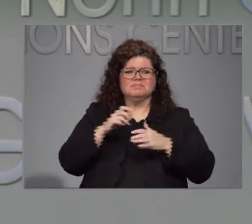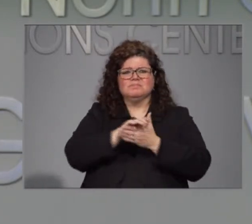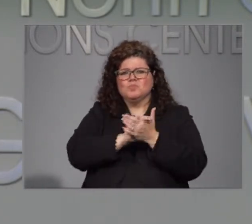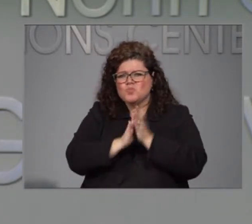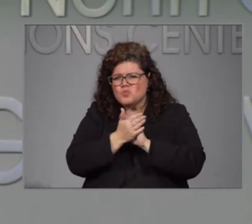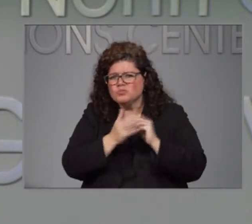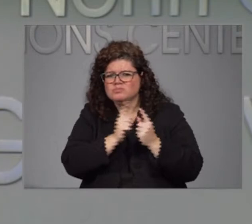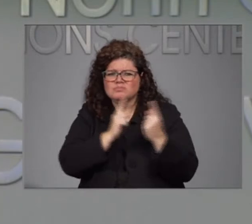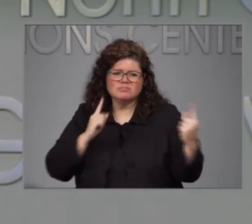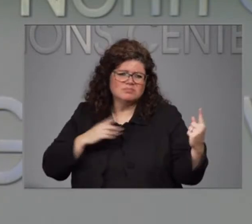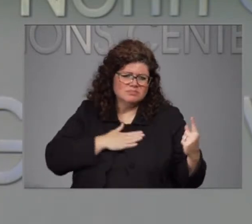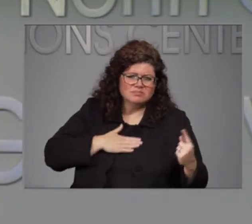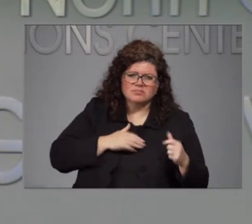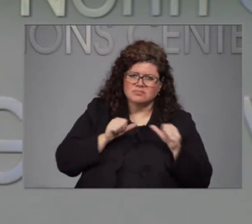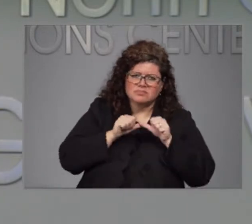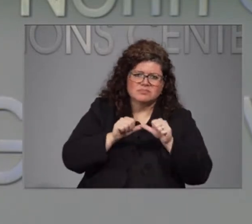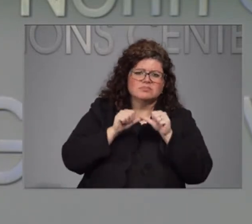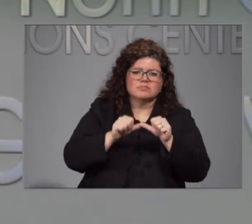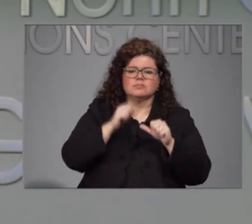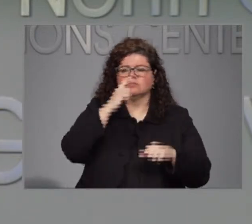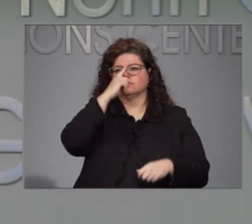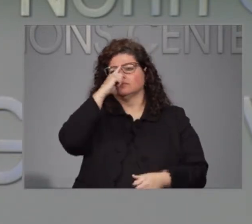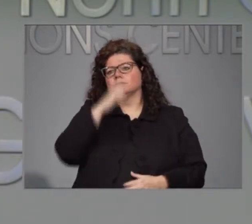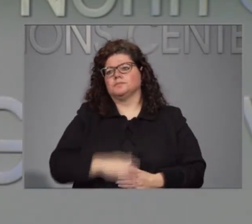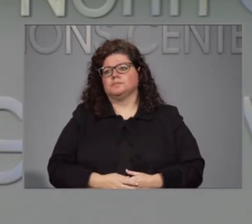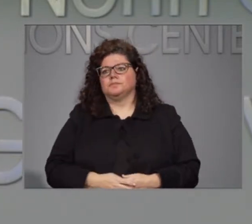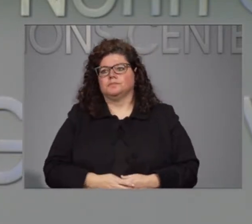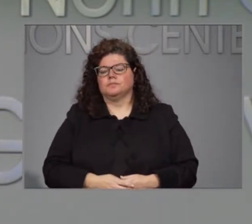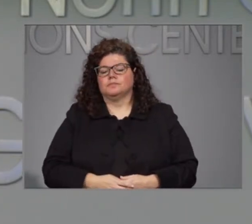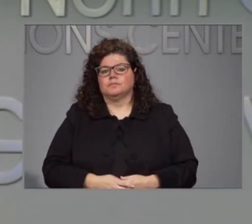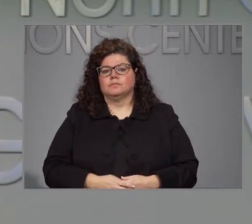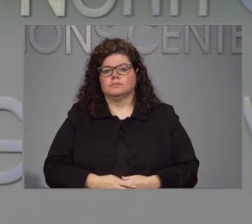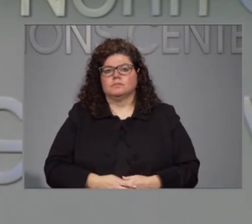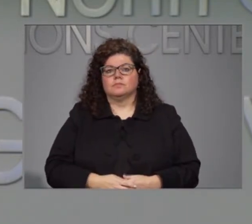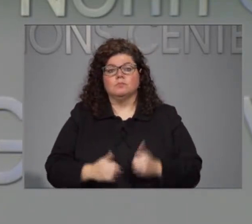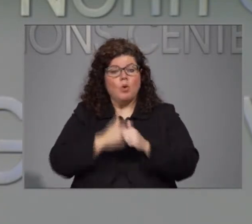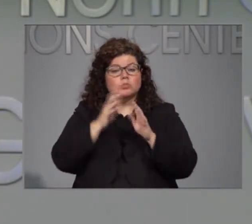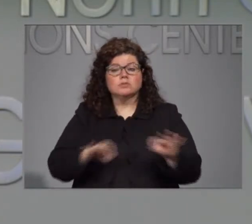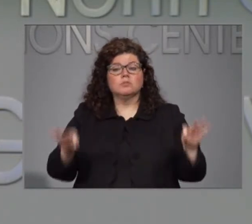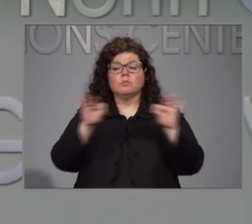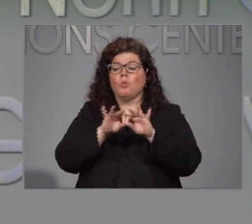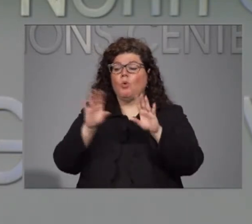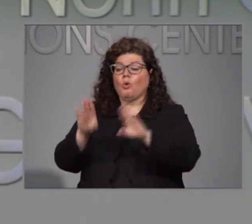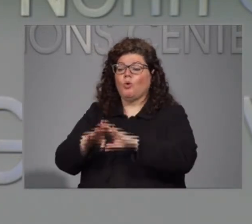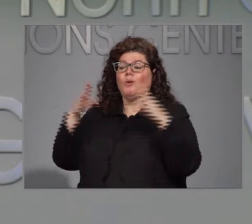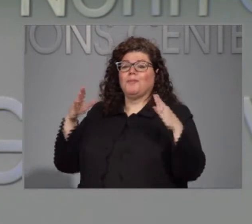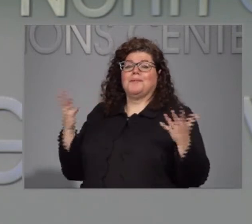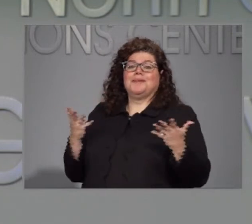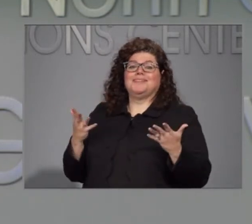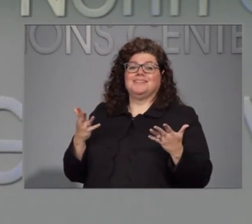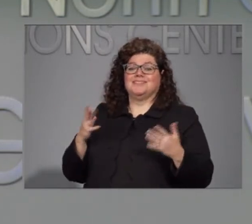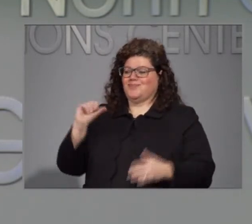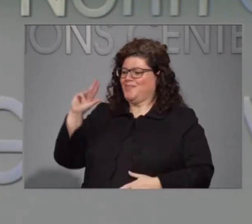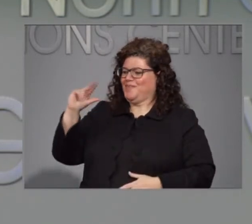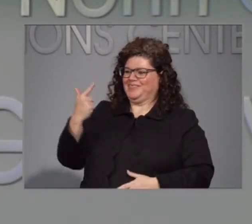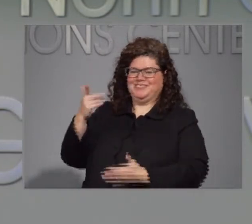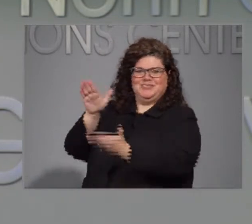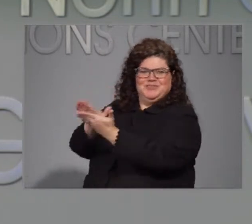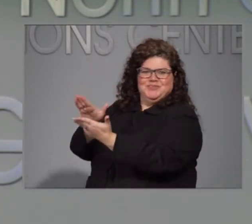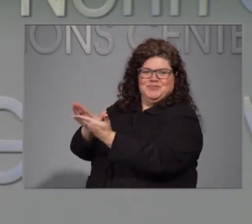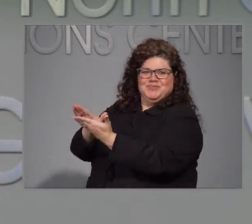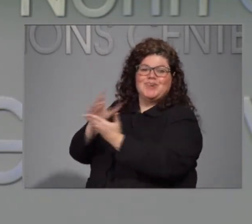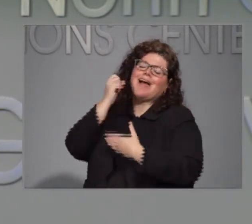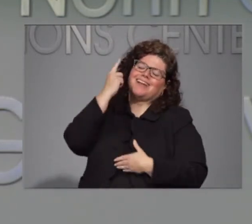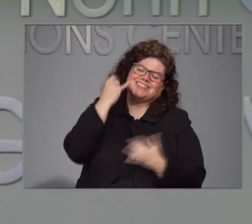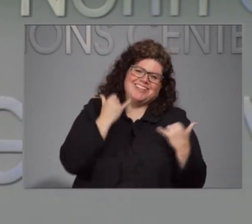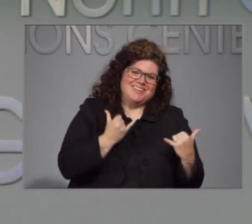way. And the most important reopening is our schools. Even as we celebrate graduates this